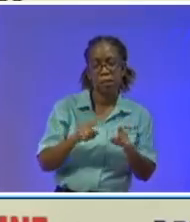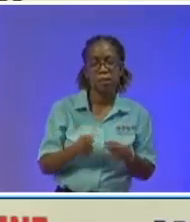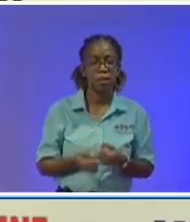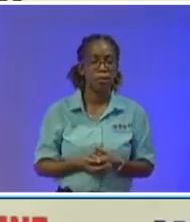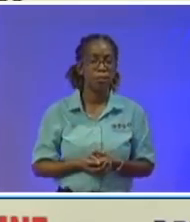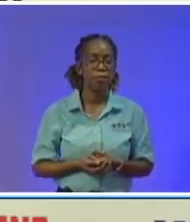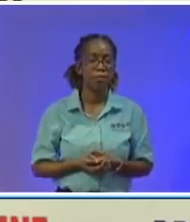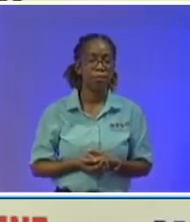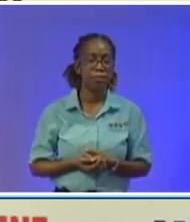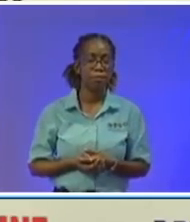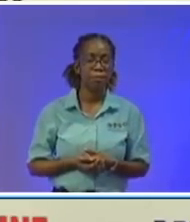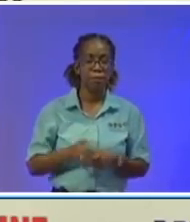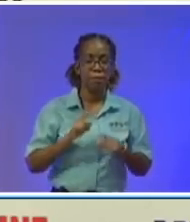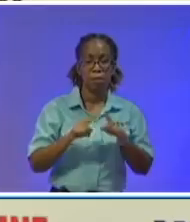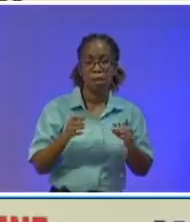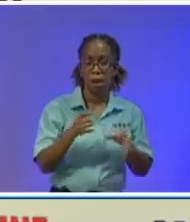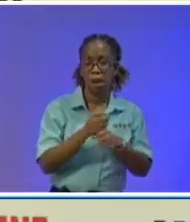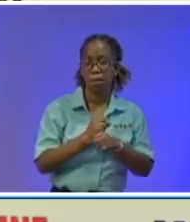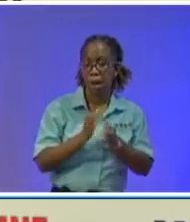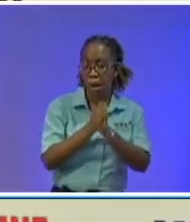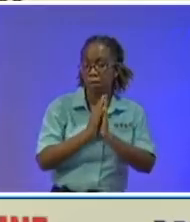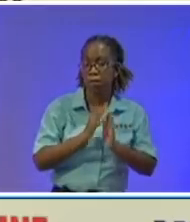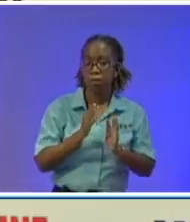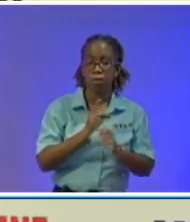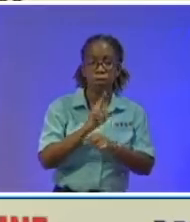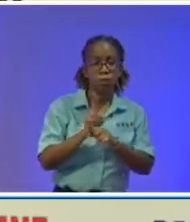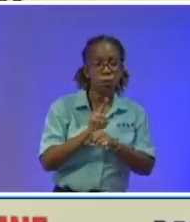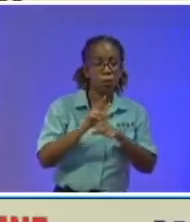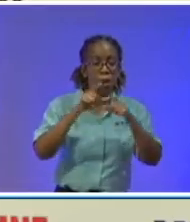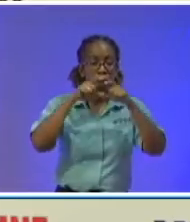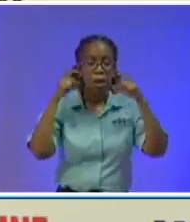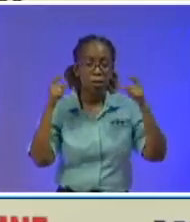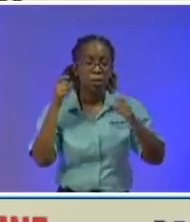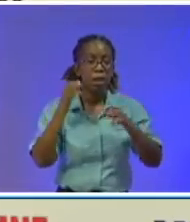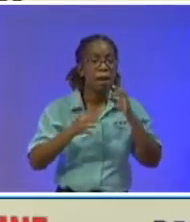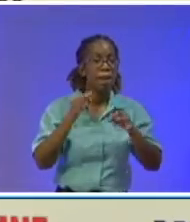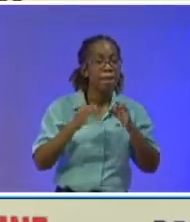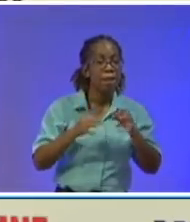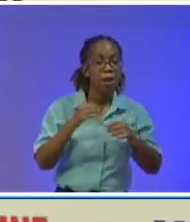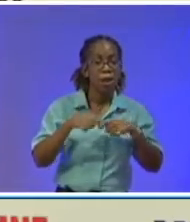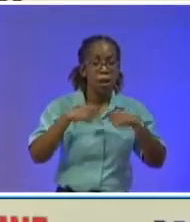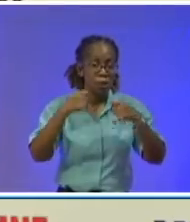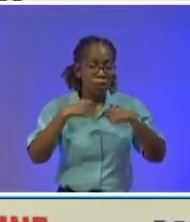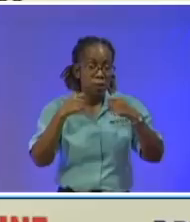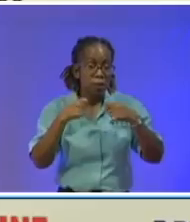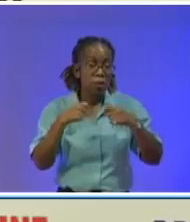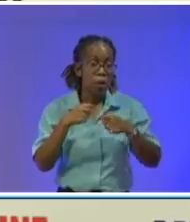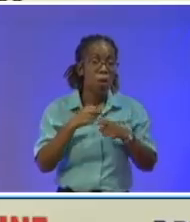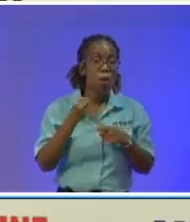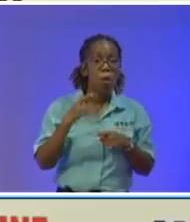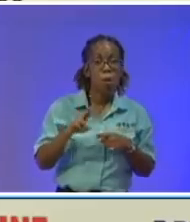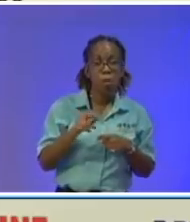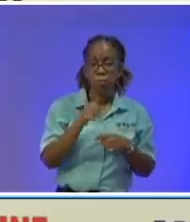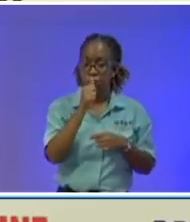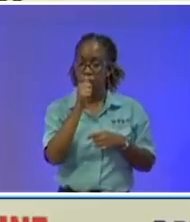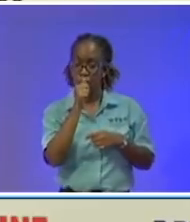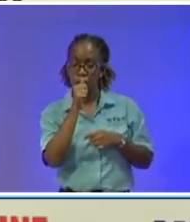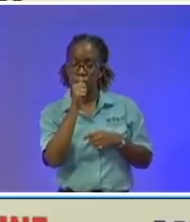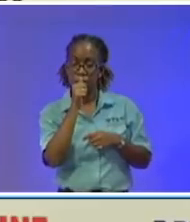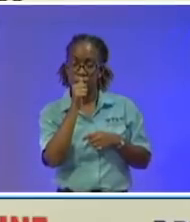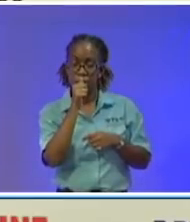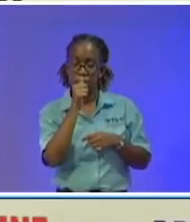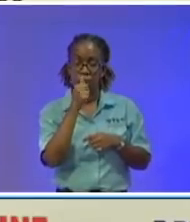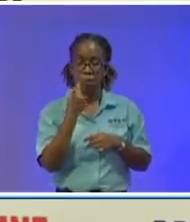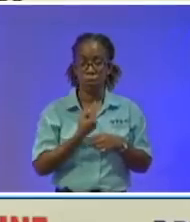even if you do buy roadside food, that you consume it in privacy and have your mask on. When you pull your mask down, you're putting yourself and others at